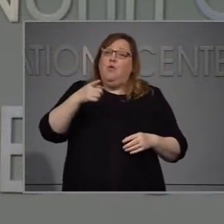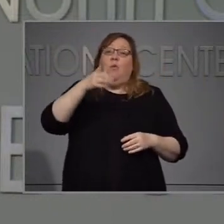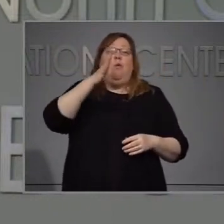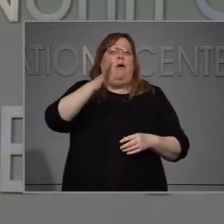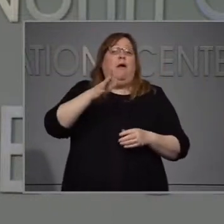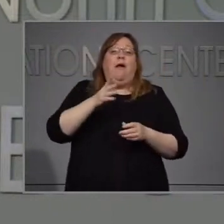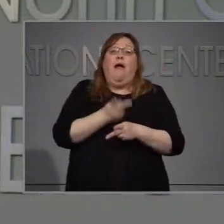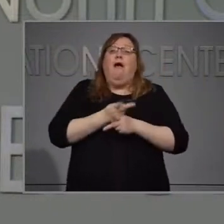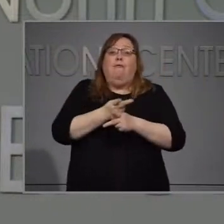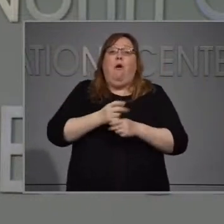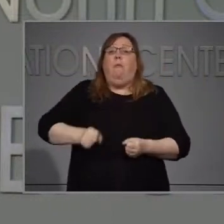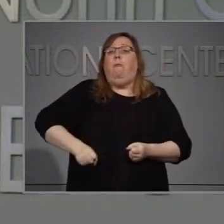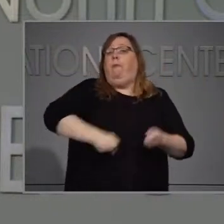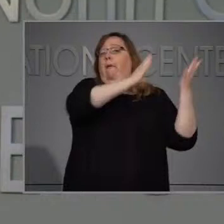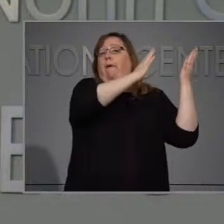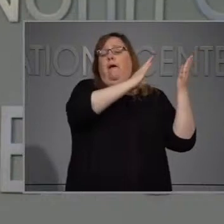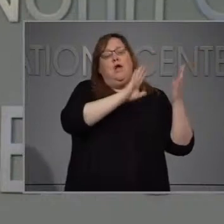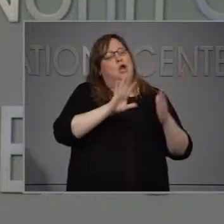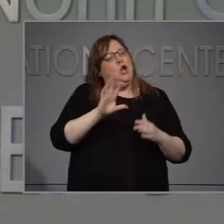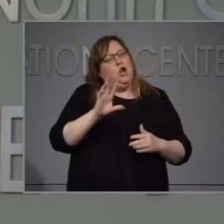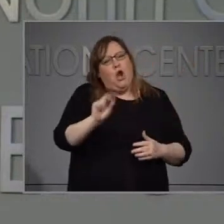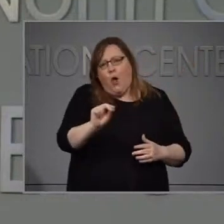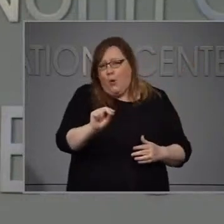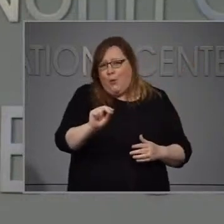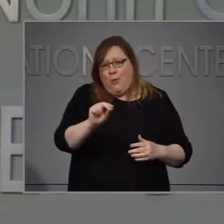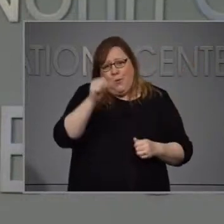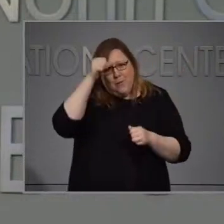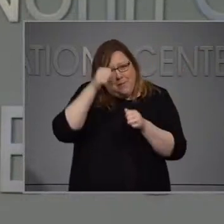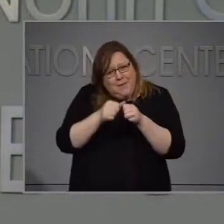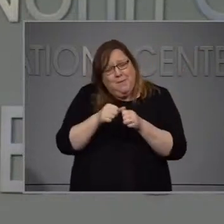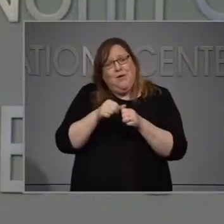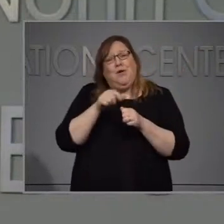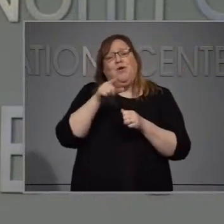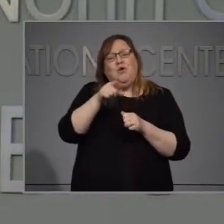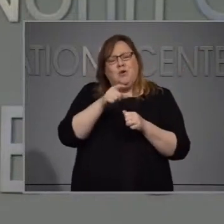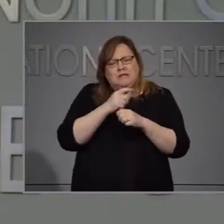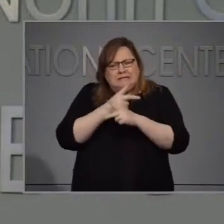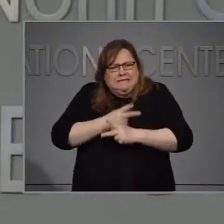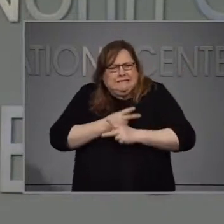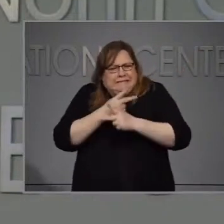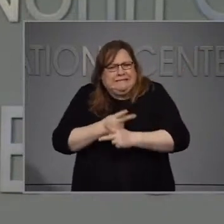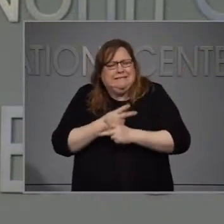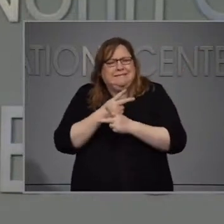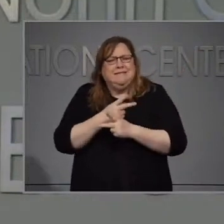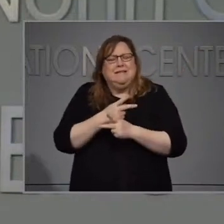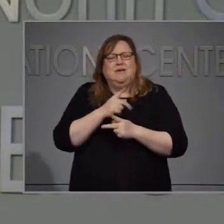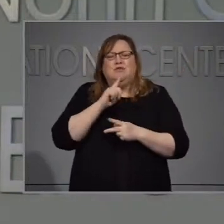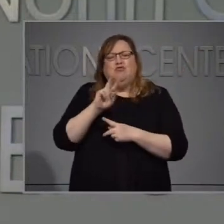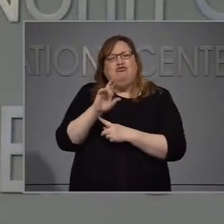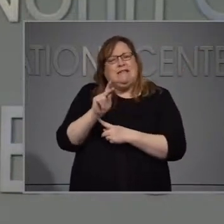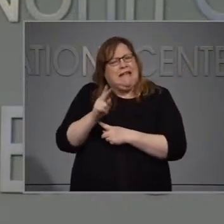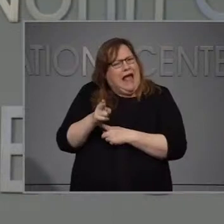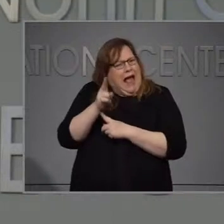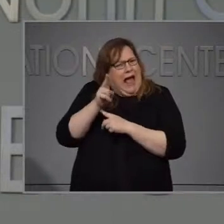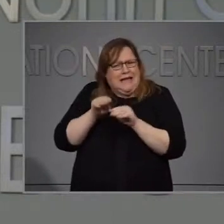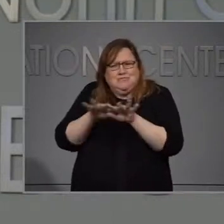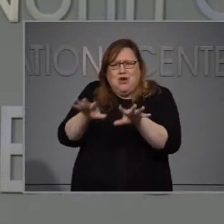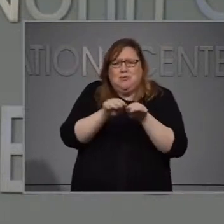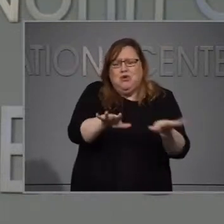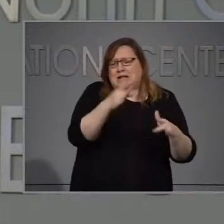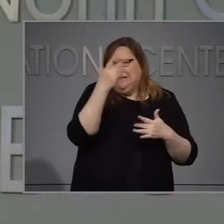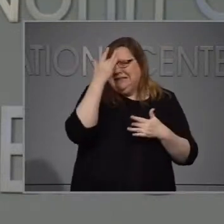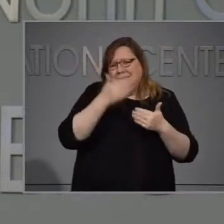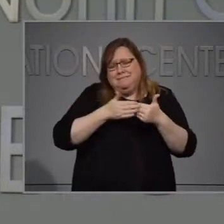3 W's, we run a great risk of more virus spread. This is our chance to pull together. Moving on to